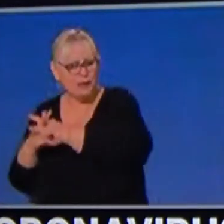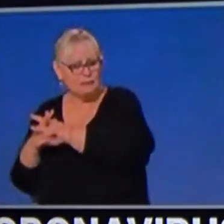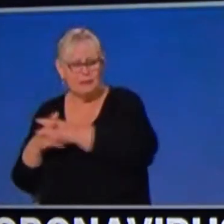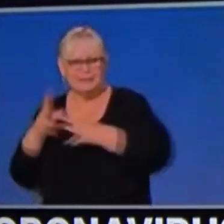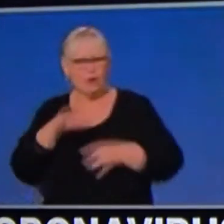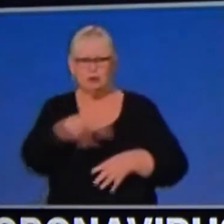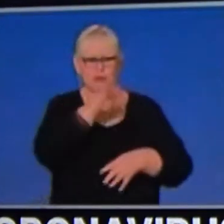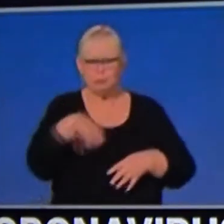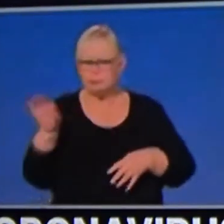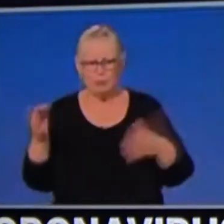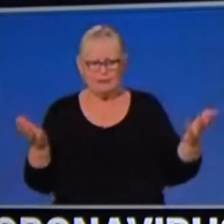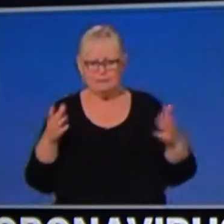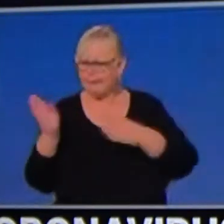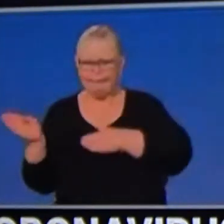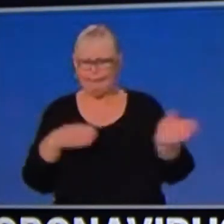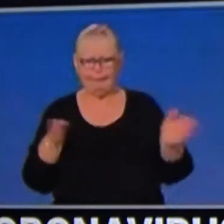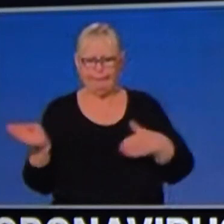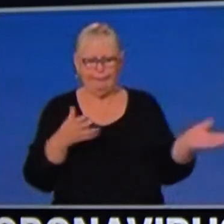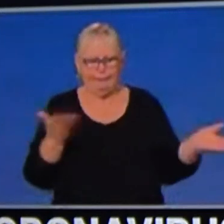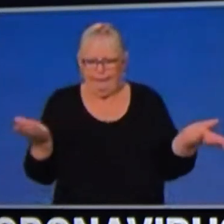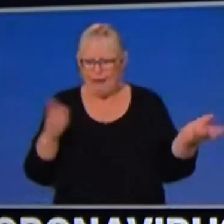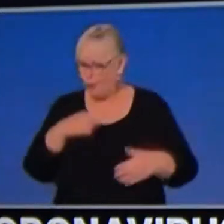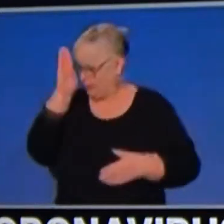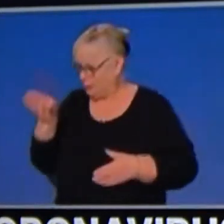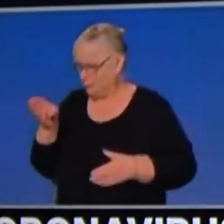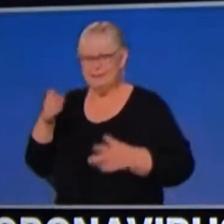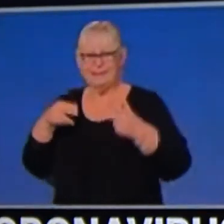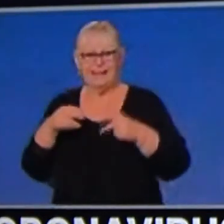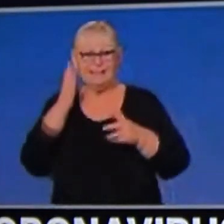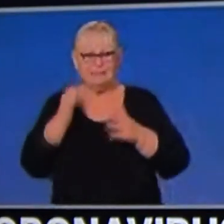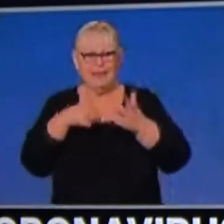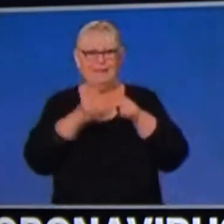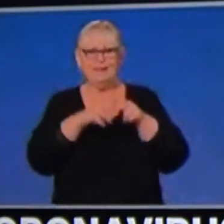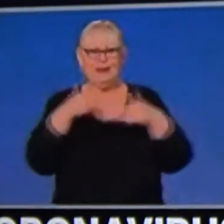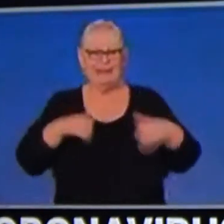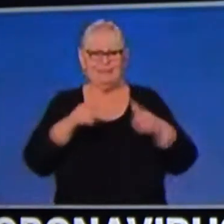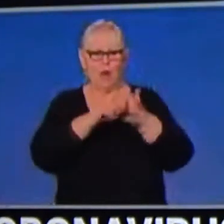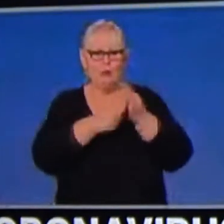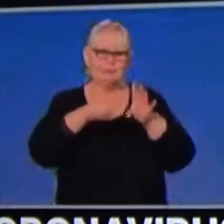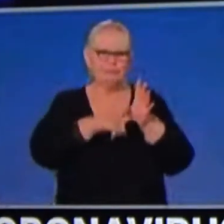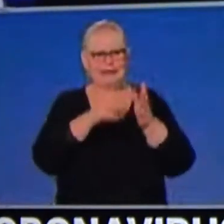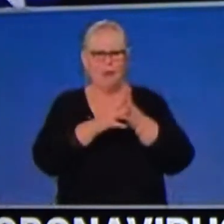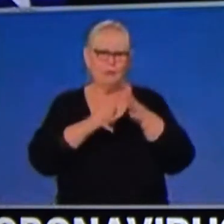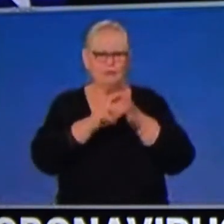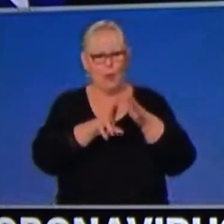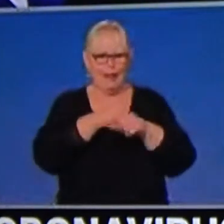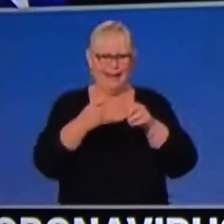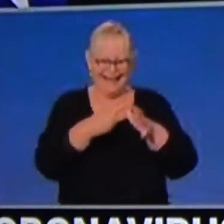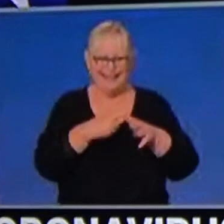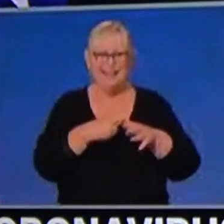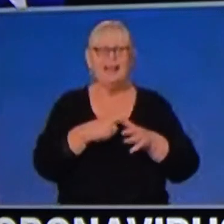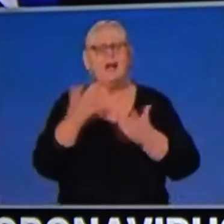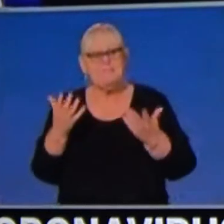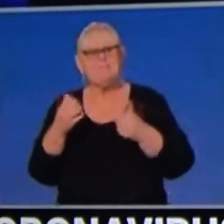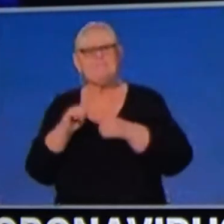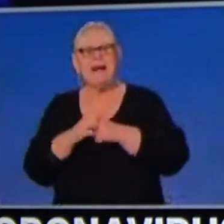choice to go to school in Victoria one day and New South Wales the other, even if you live in Albury-Wodonga. But if you're looking in the Northern Territory, then